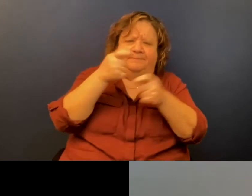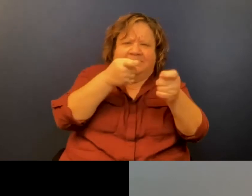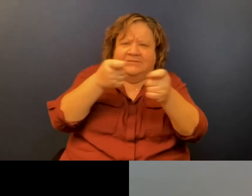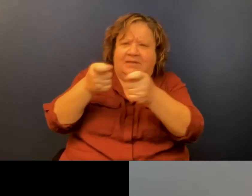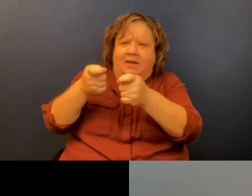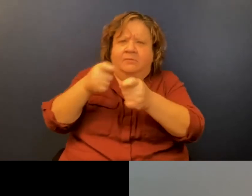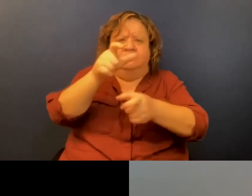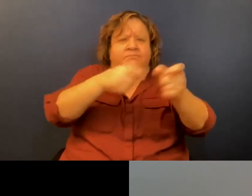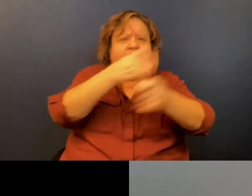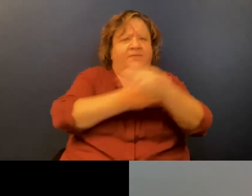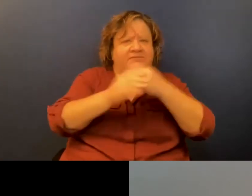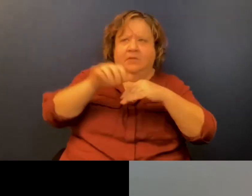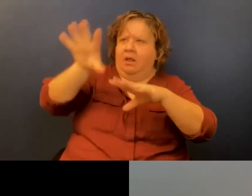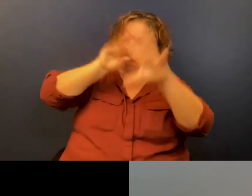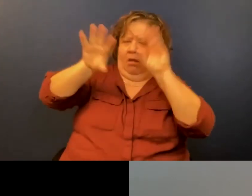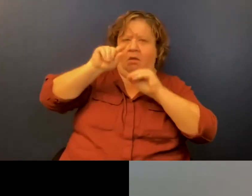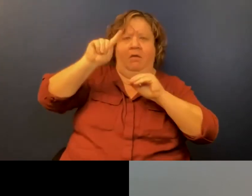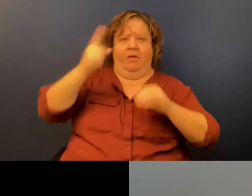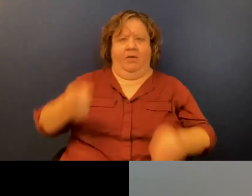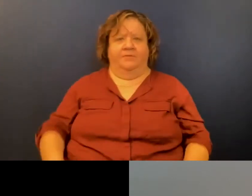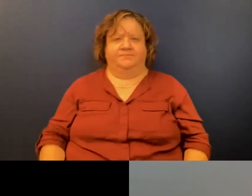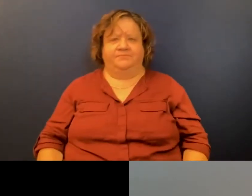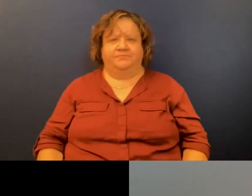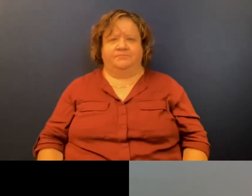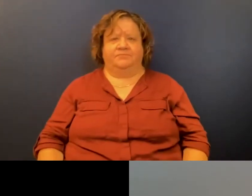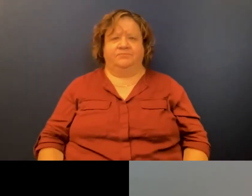Sensorial capacities. She believes